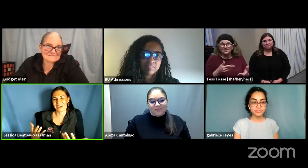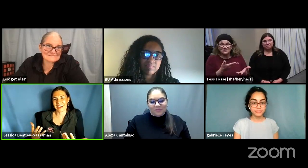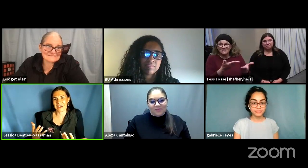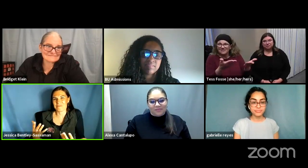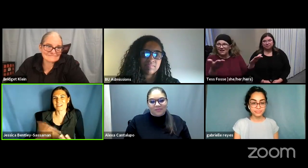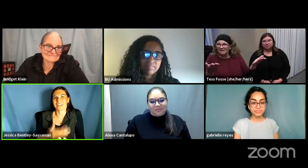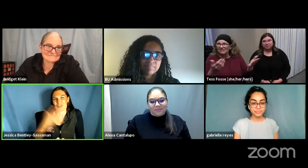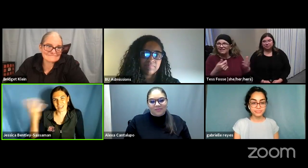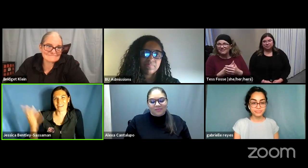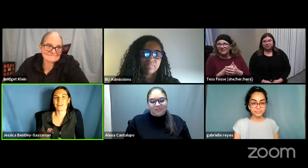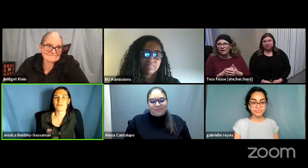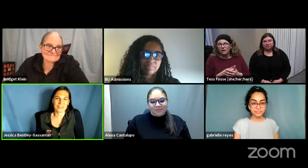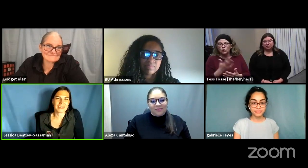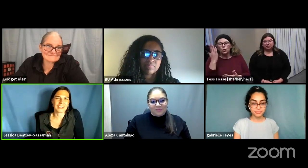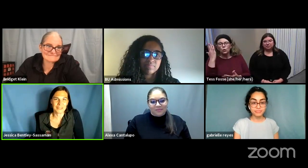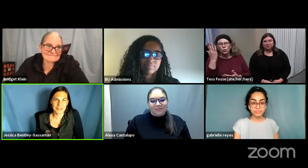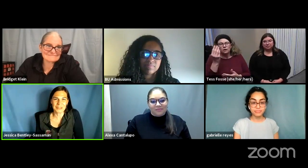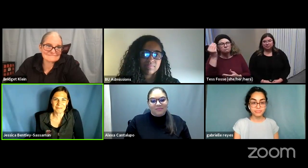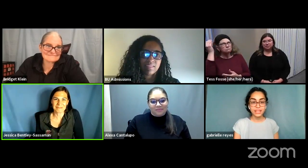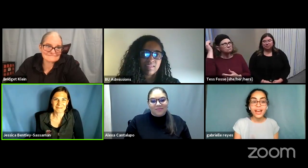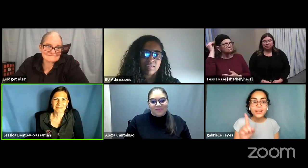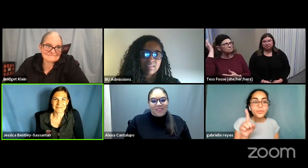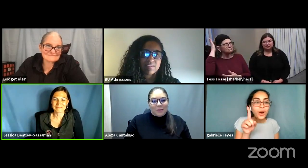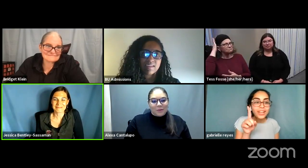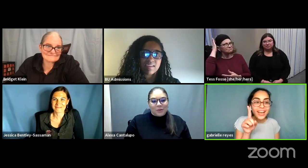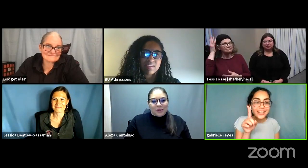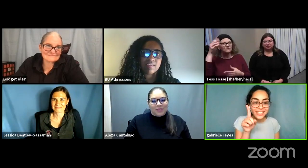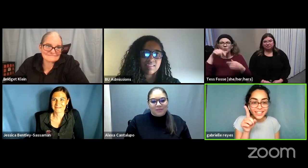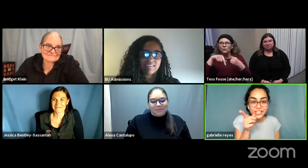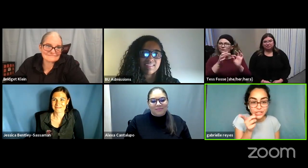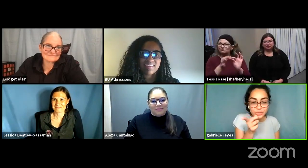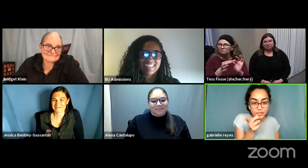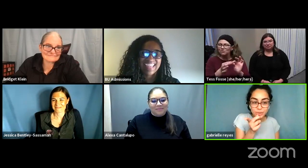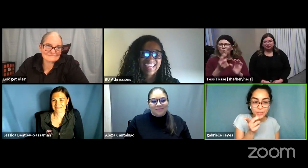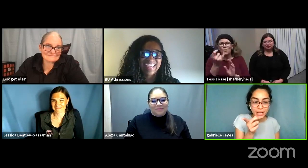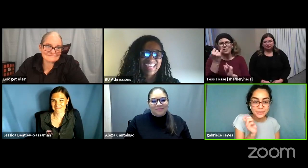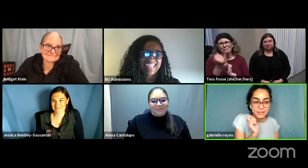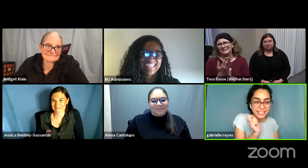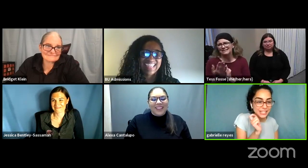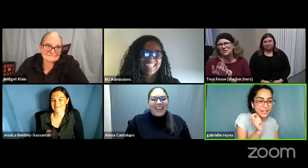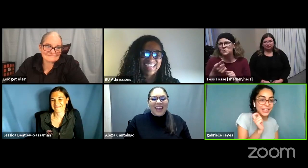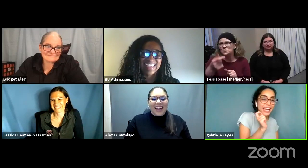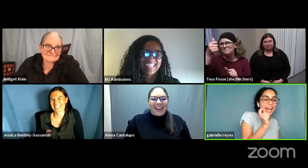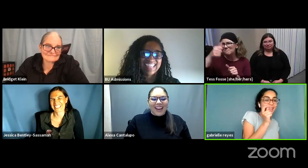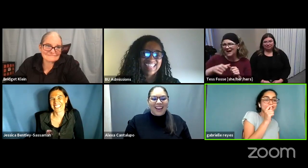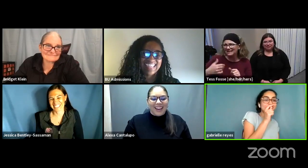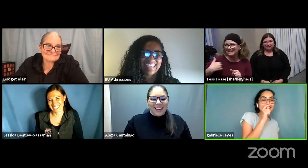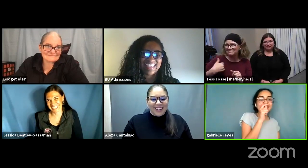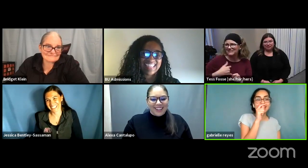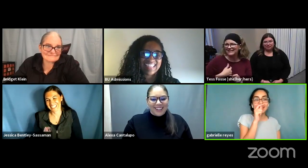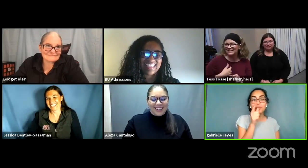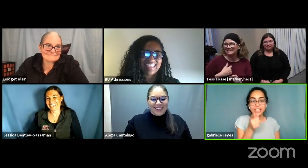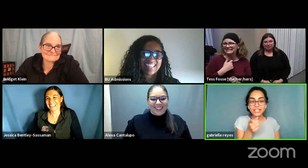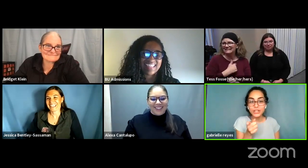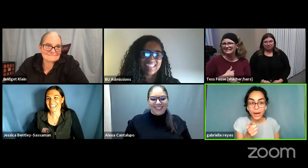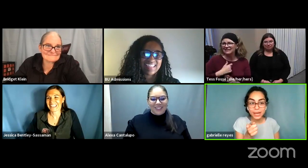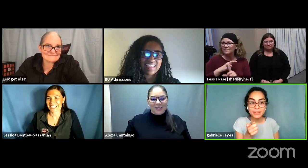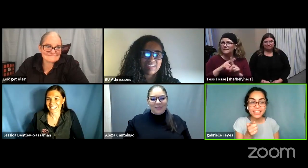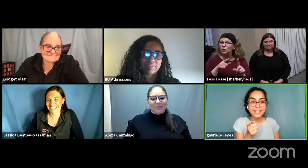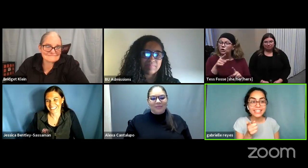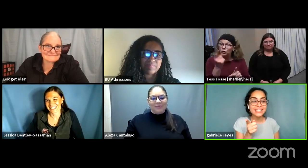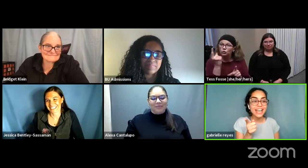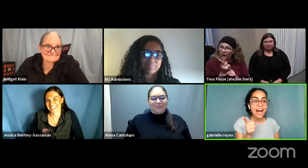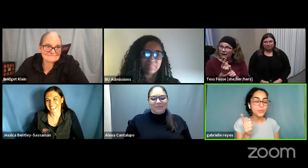there, because you'll carry it with you into the field. One last thing, because you just reminded me, sorry, but you're